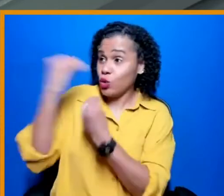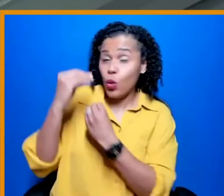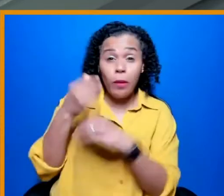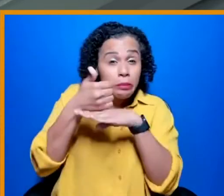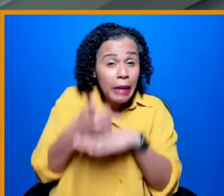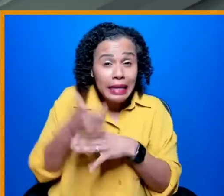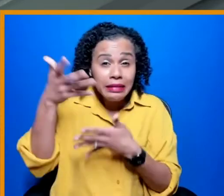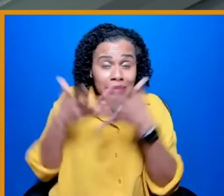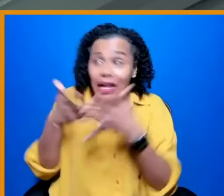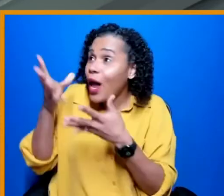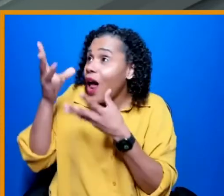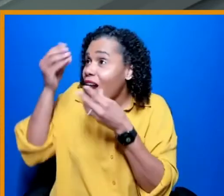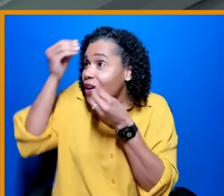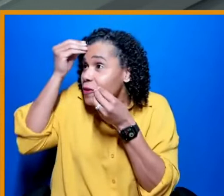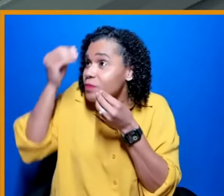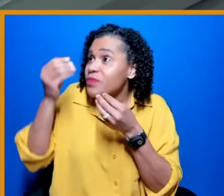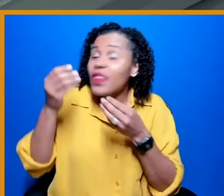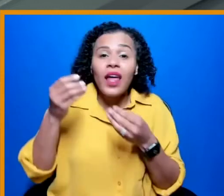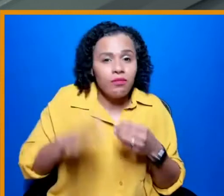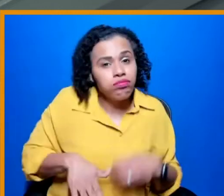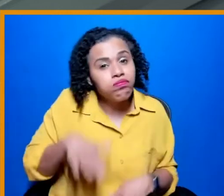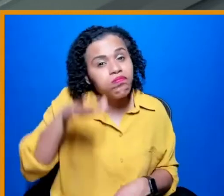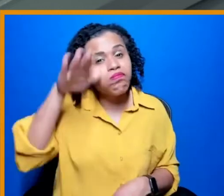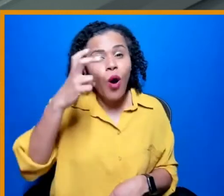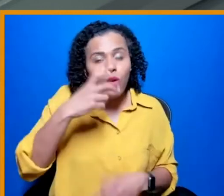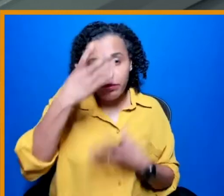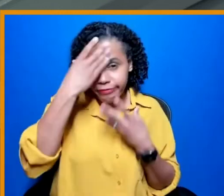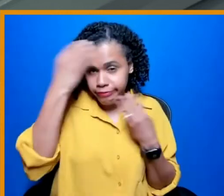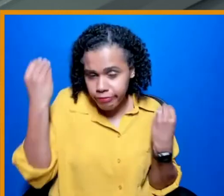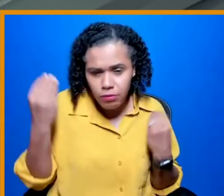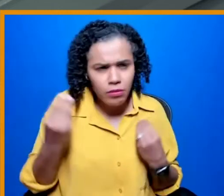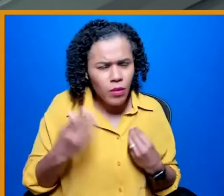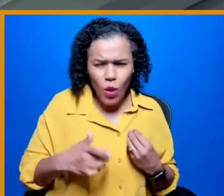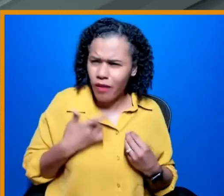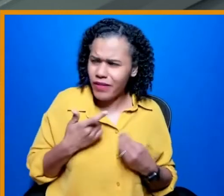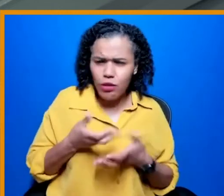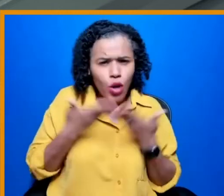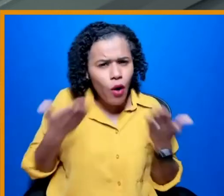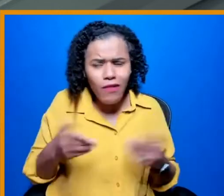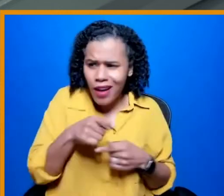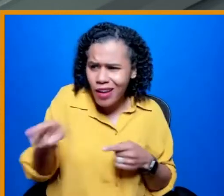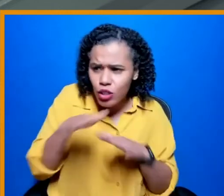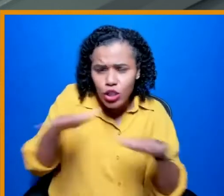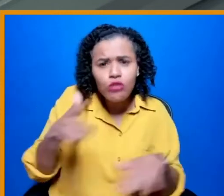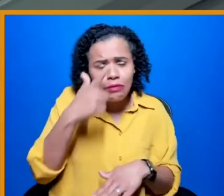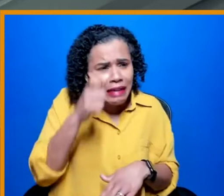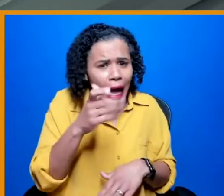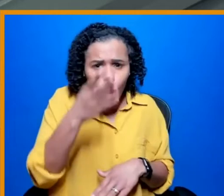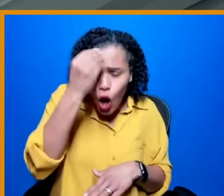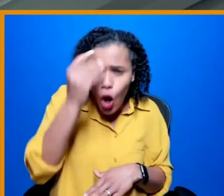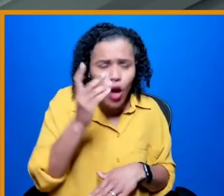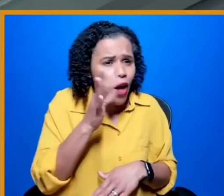that while our children can quite rightly choose to learn French, Spanish, German, Italian, and in Scotland, Gaelic in